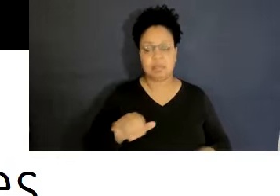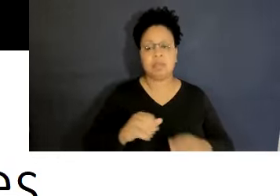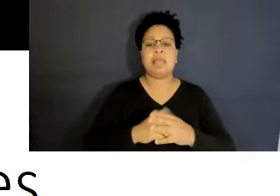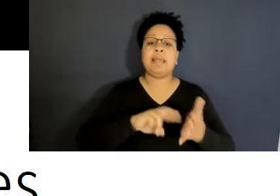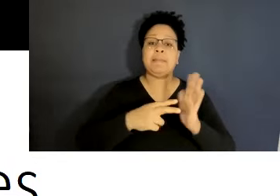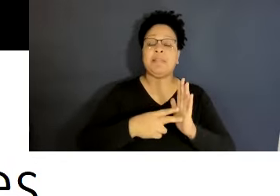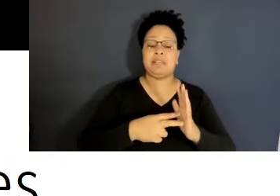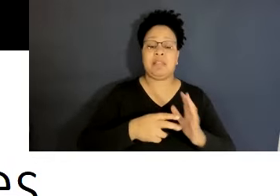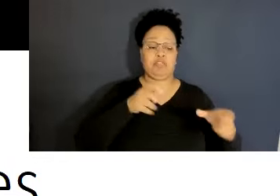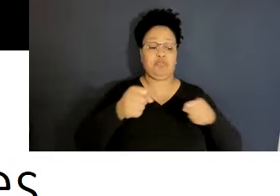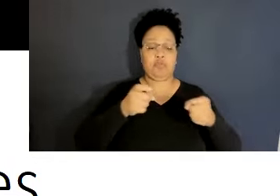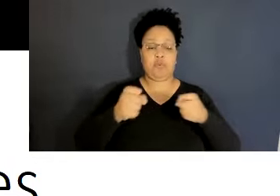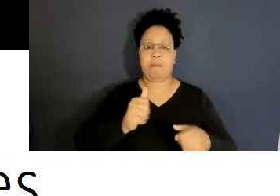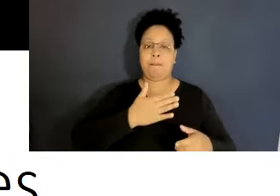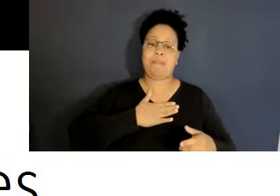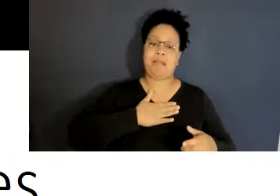own life